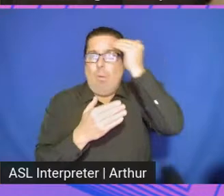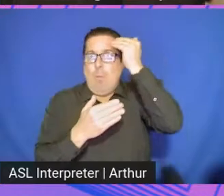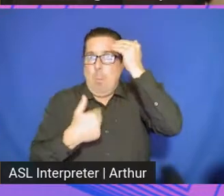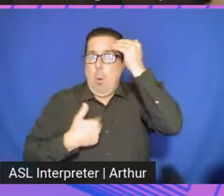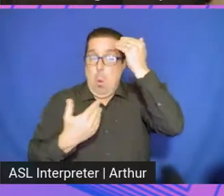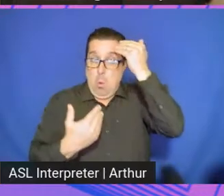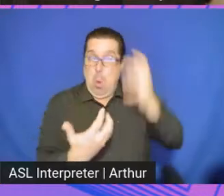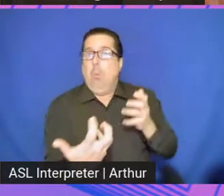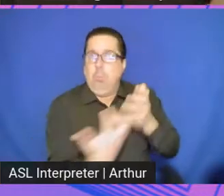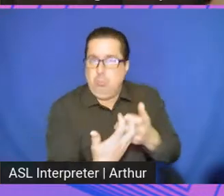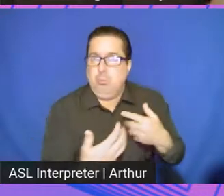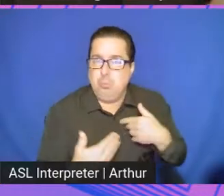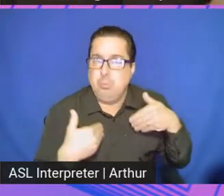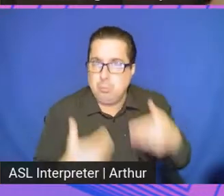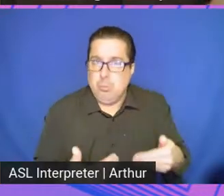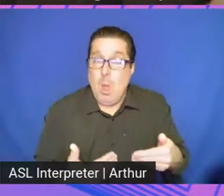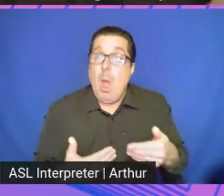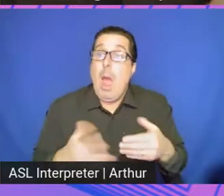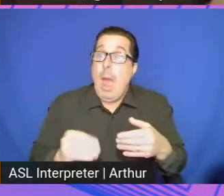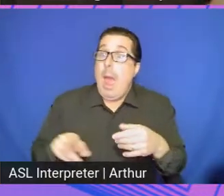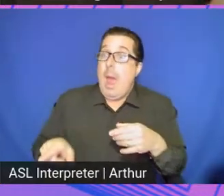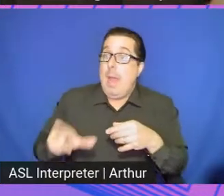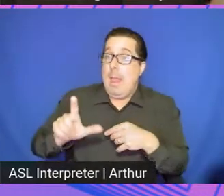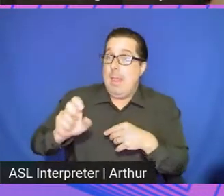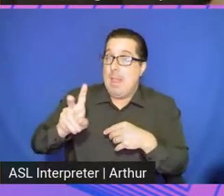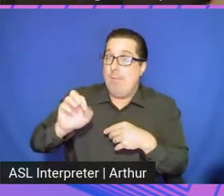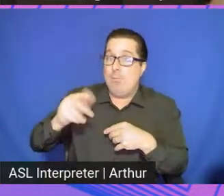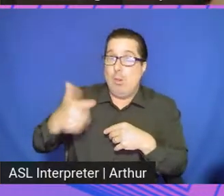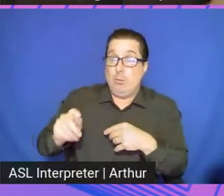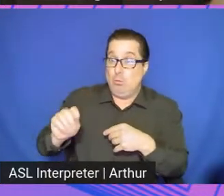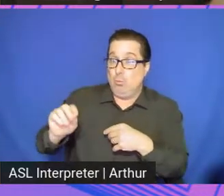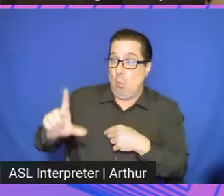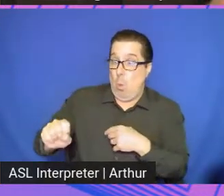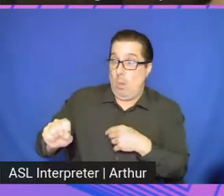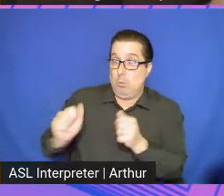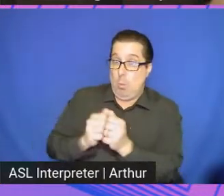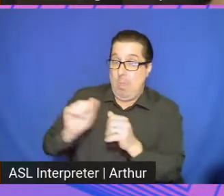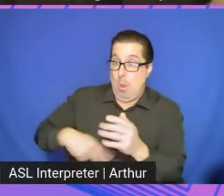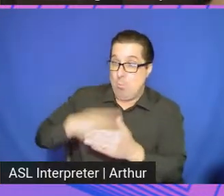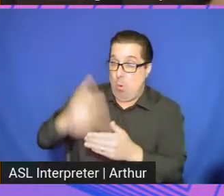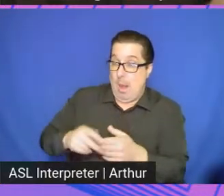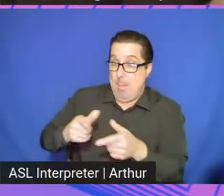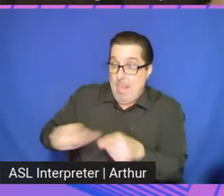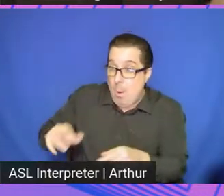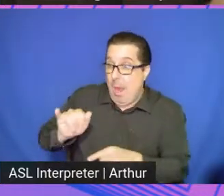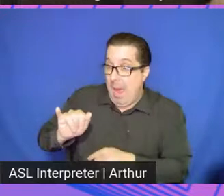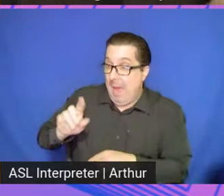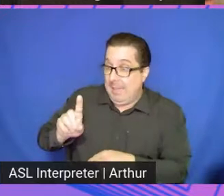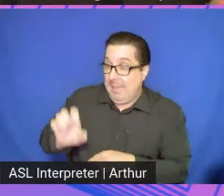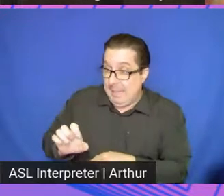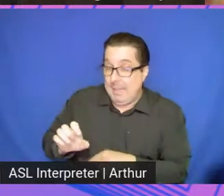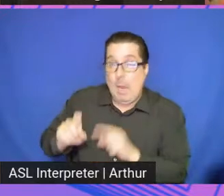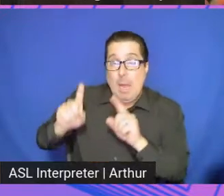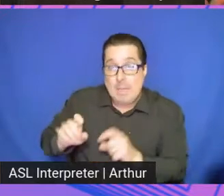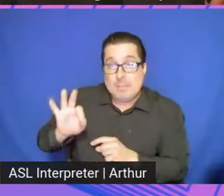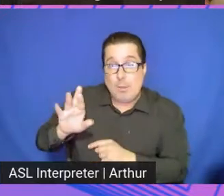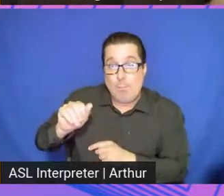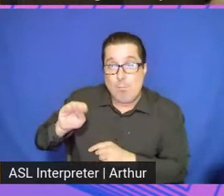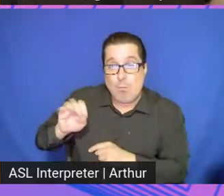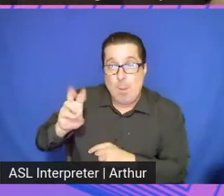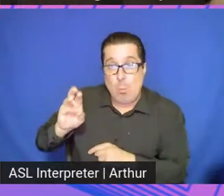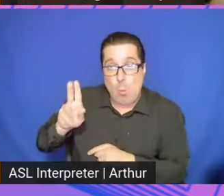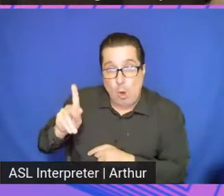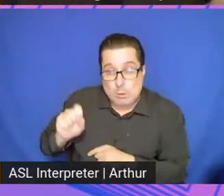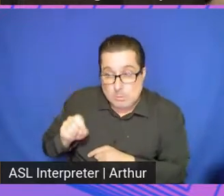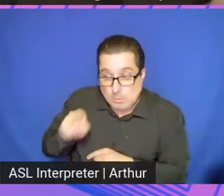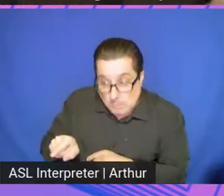to leverage the tools that you use with that programming language, like your IDEs, your testing frameworks, it gives